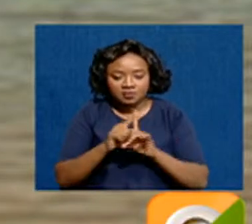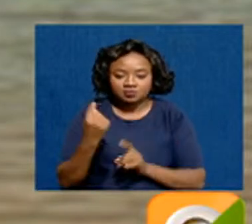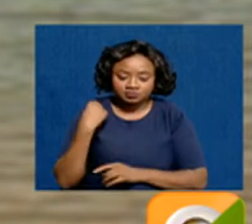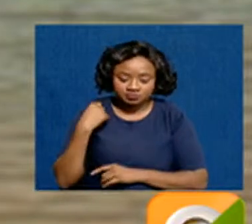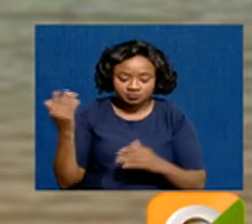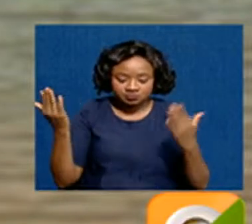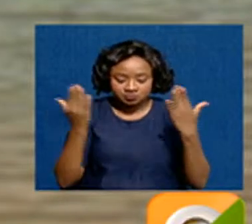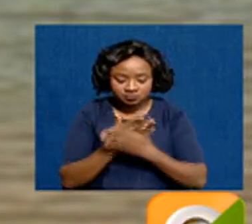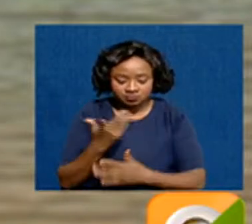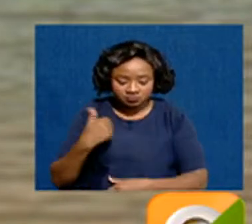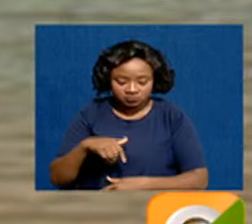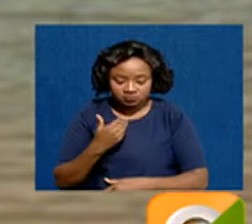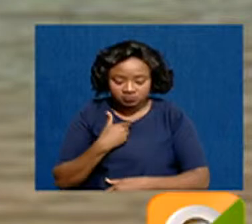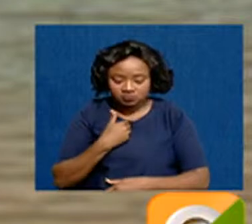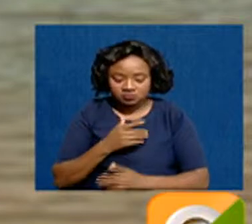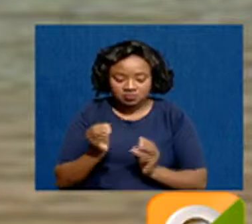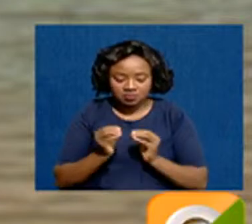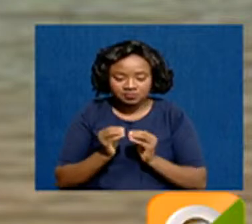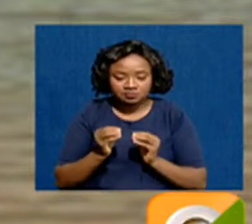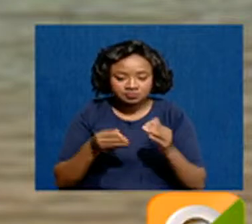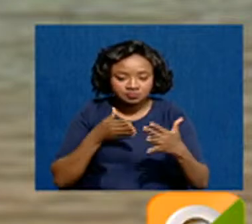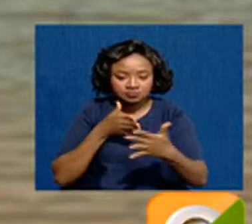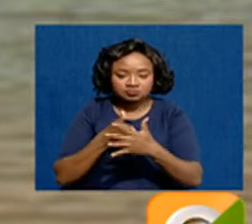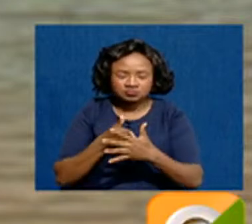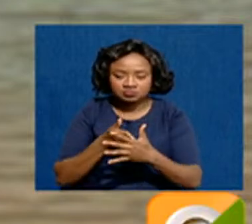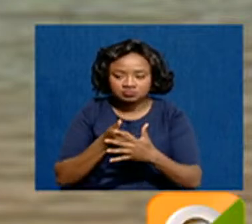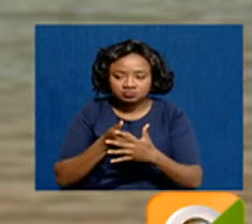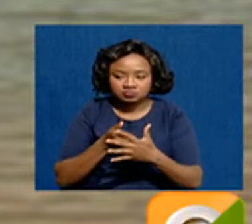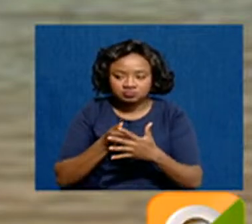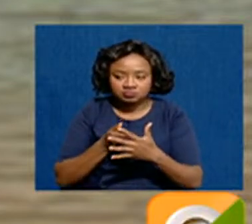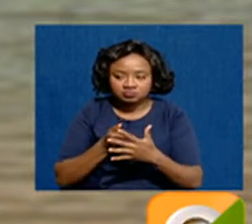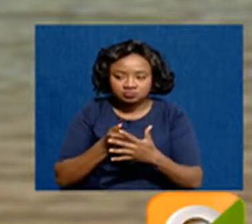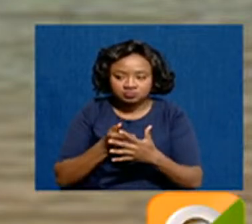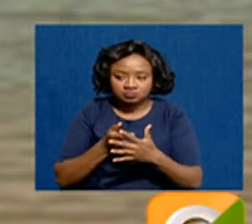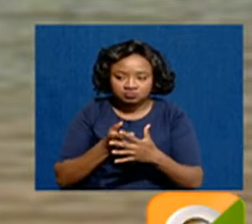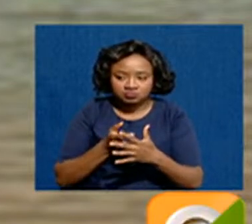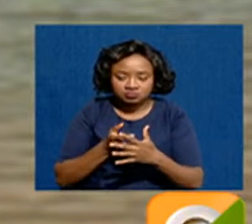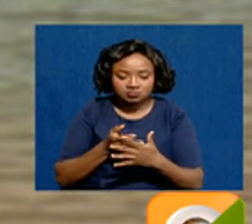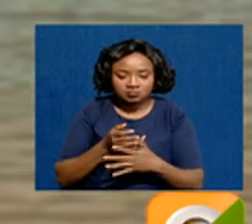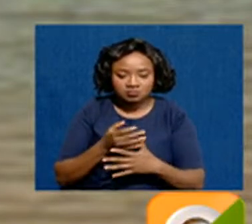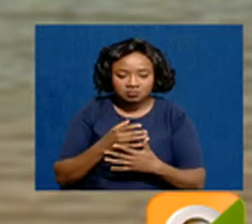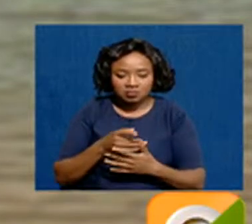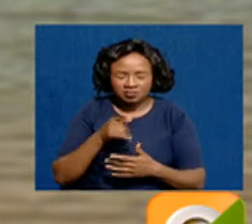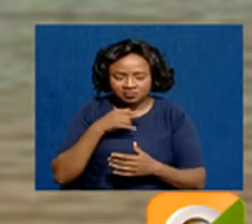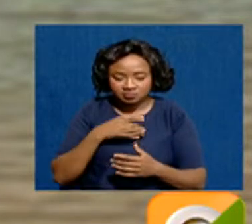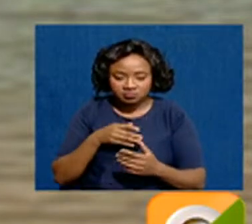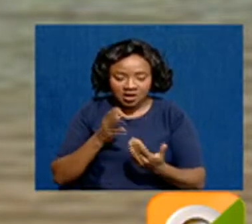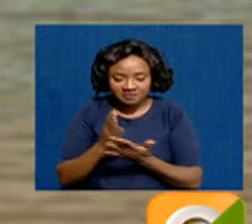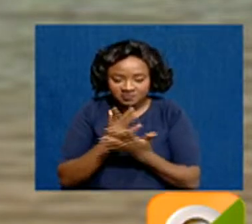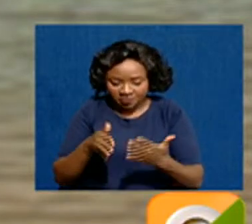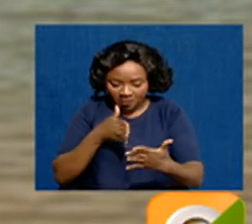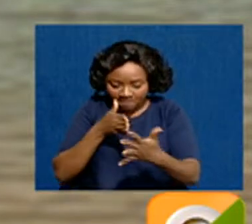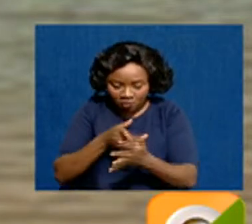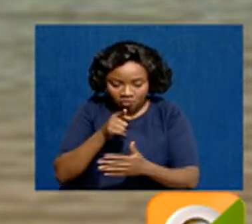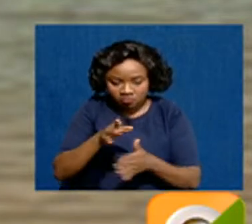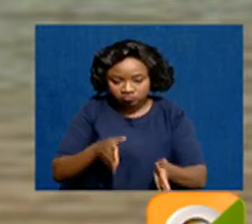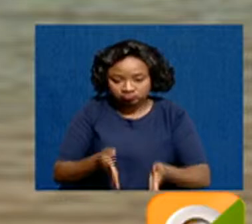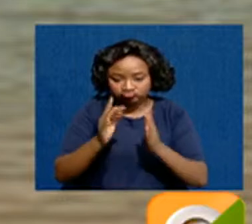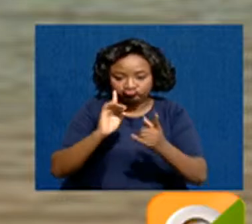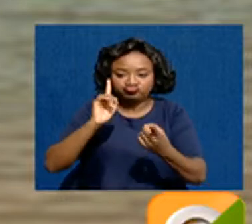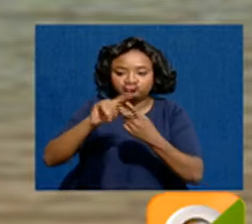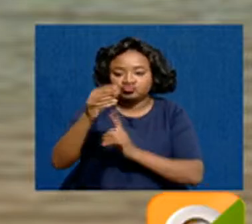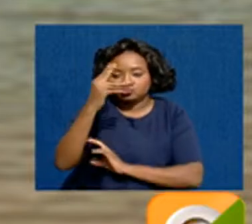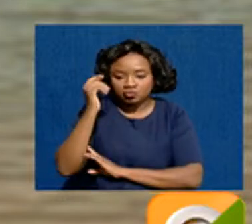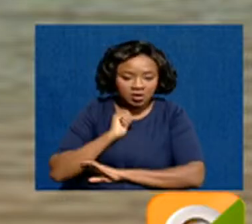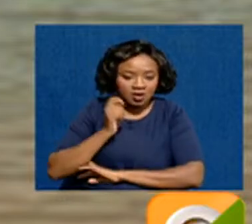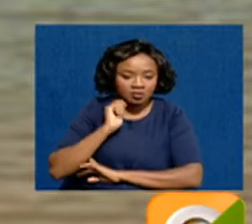had some debris that blocked the road to Narok, and they removed it in the middle of the night. And I want to thank them for the team